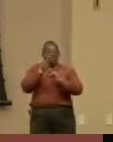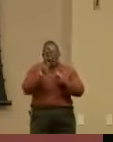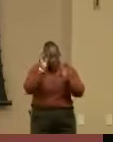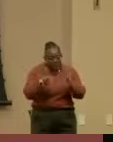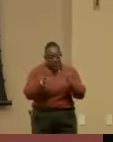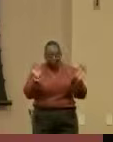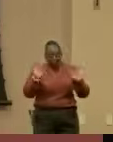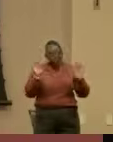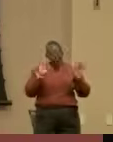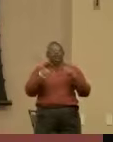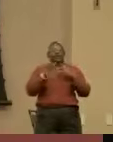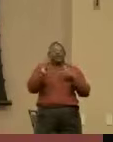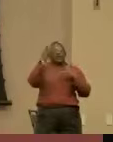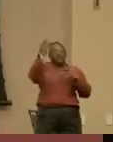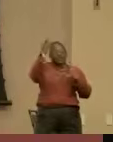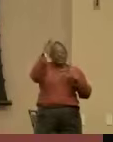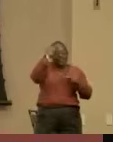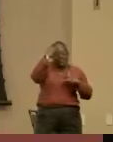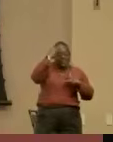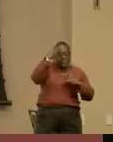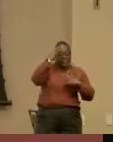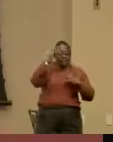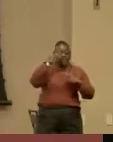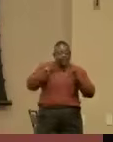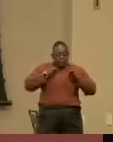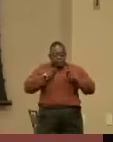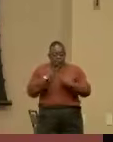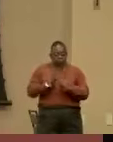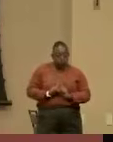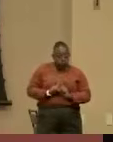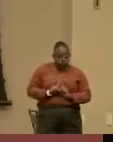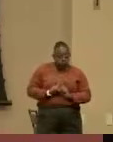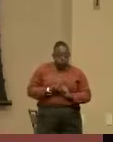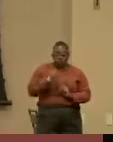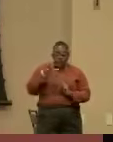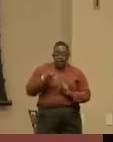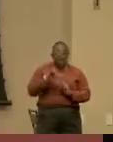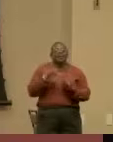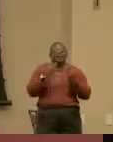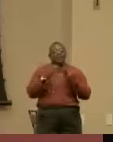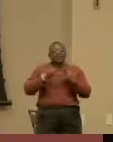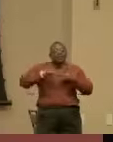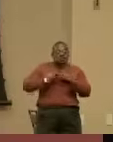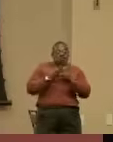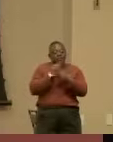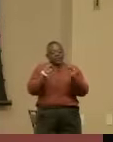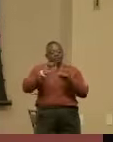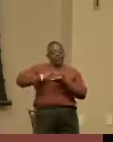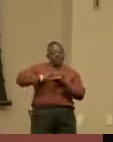and we want to do this when the disease is under control. We want to control the disease as best as possible and then help patients go on safe meds.